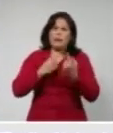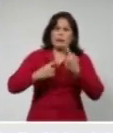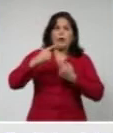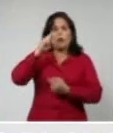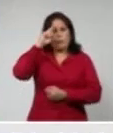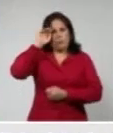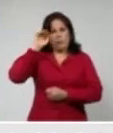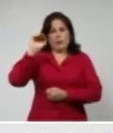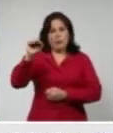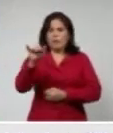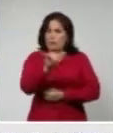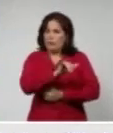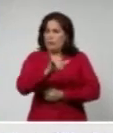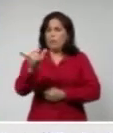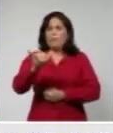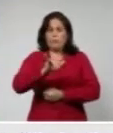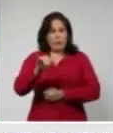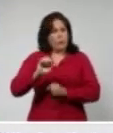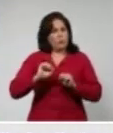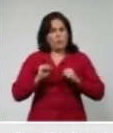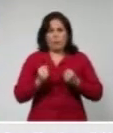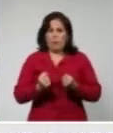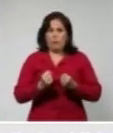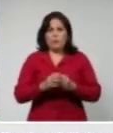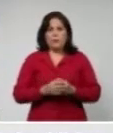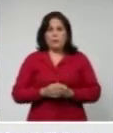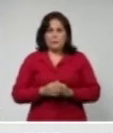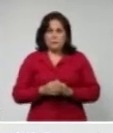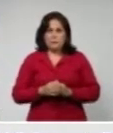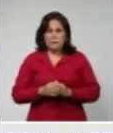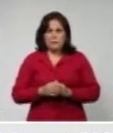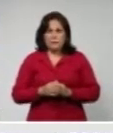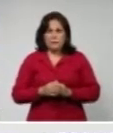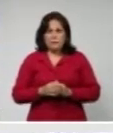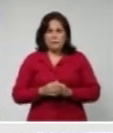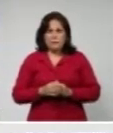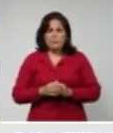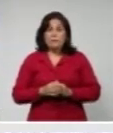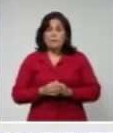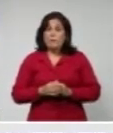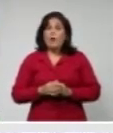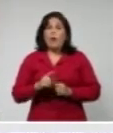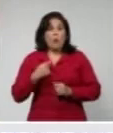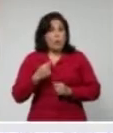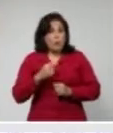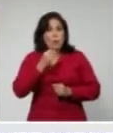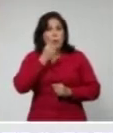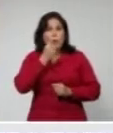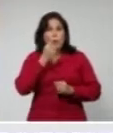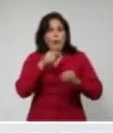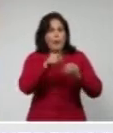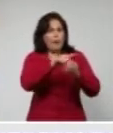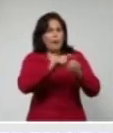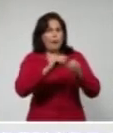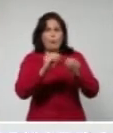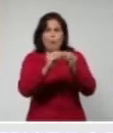They might also be a suspected case with symptoms of the virus, in which